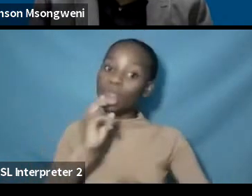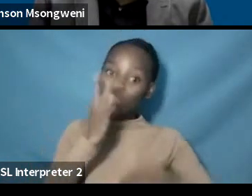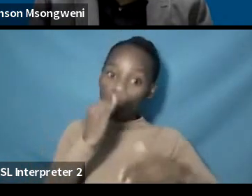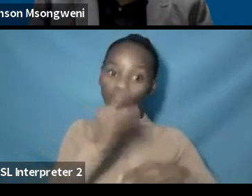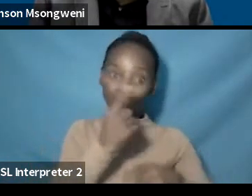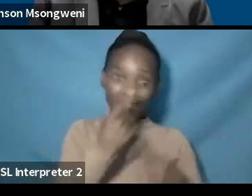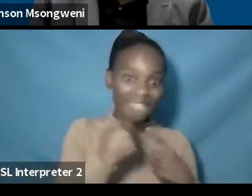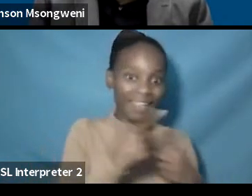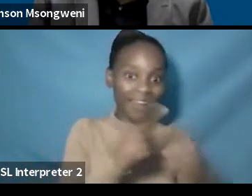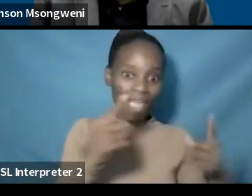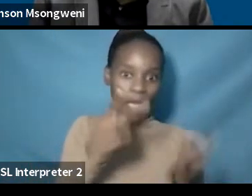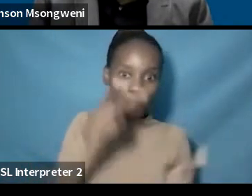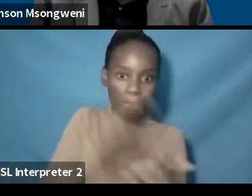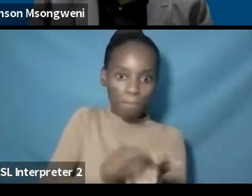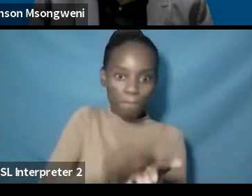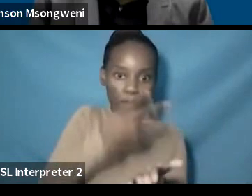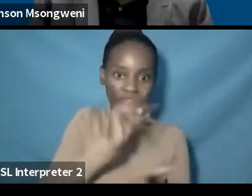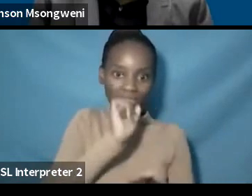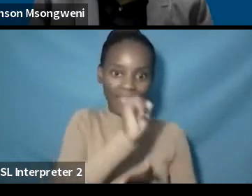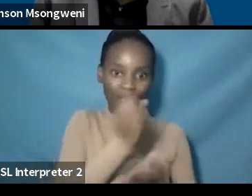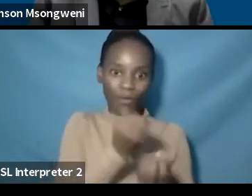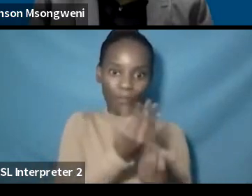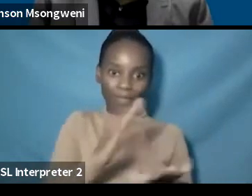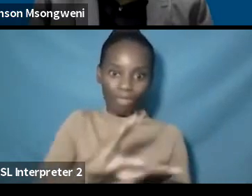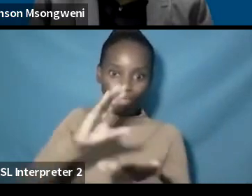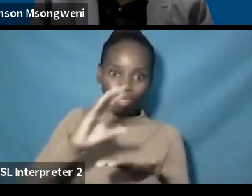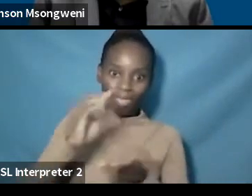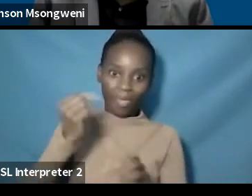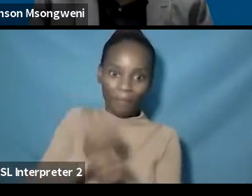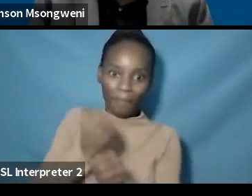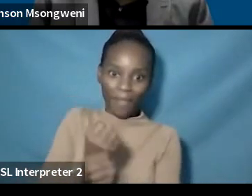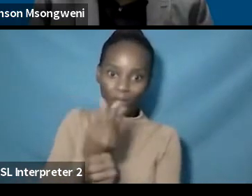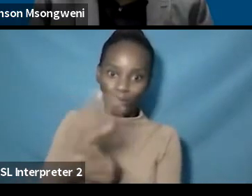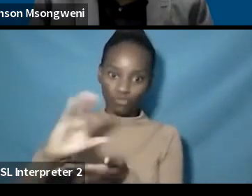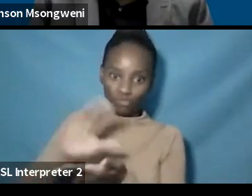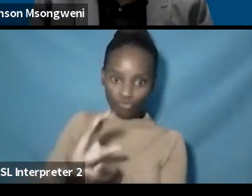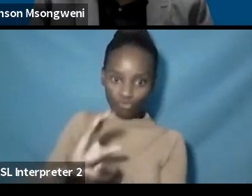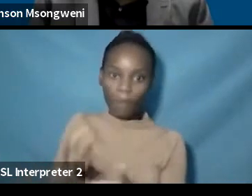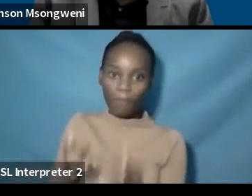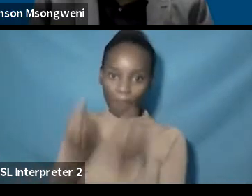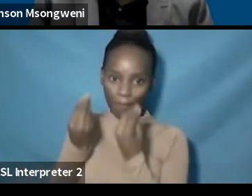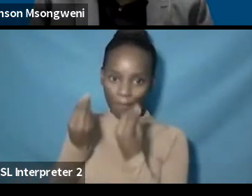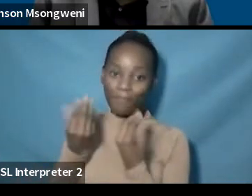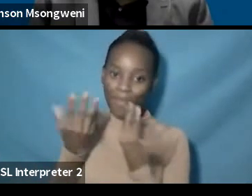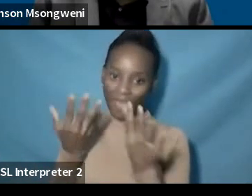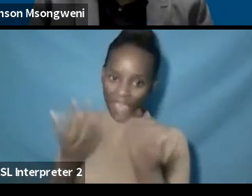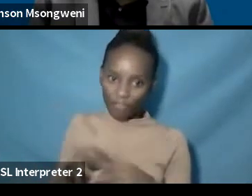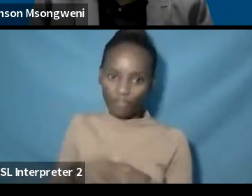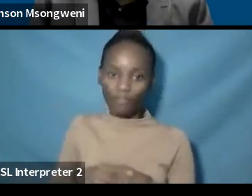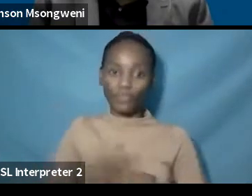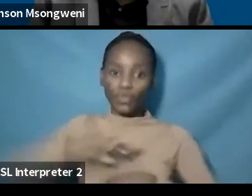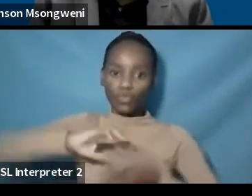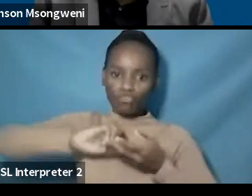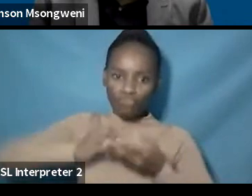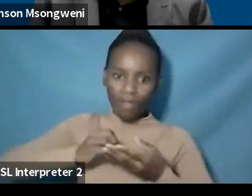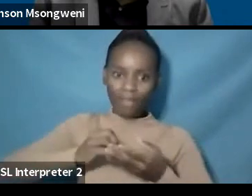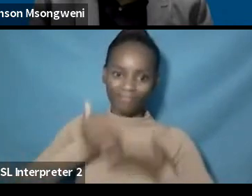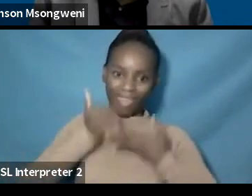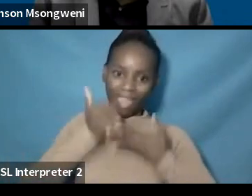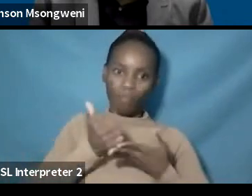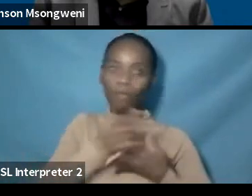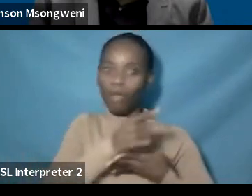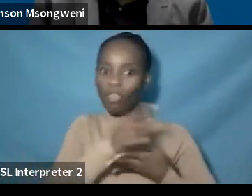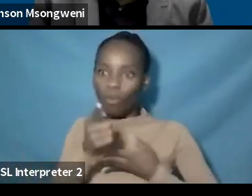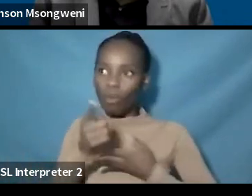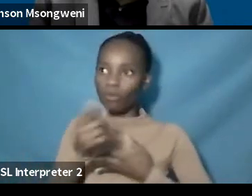are looking at that. We are trying to help all those who cannot do that for themselves. We are